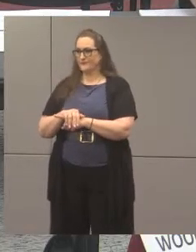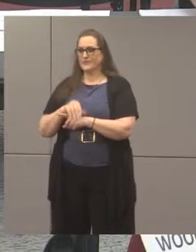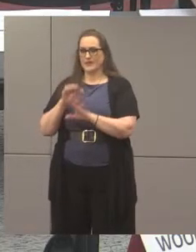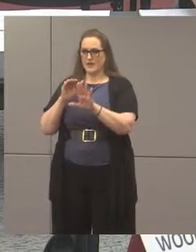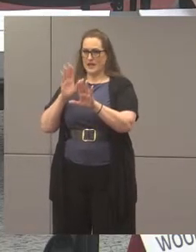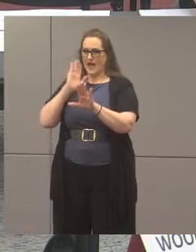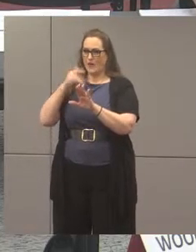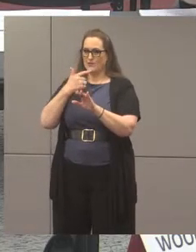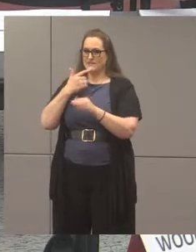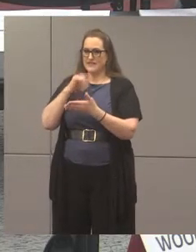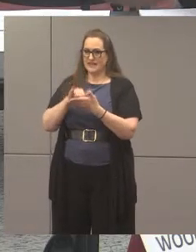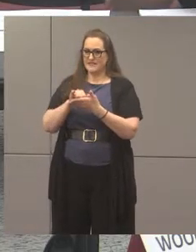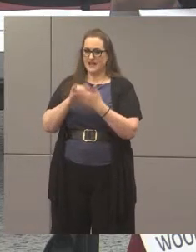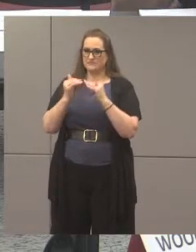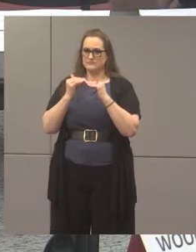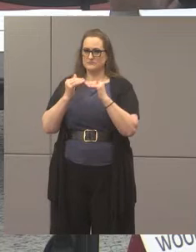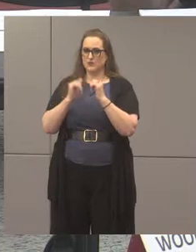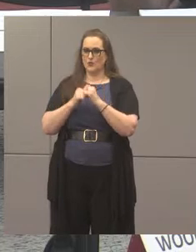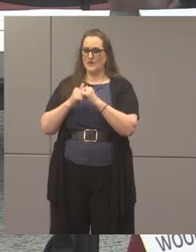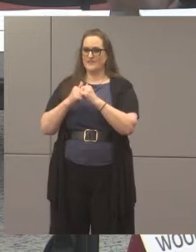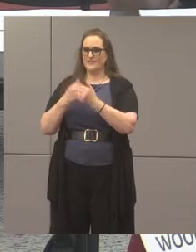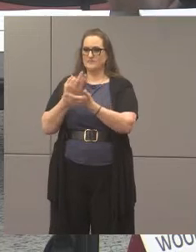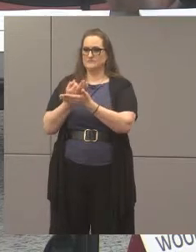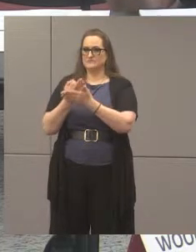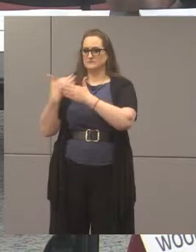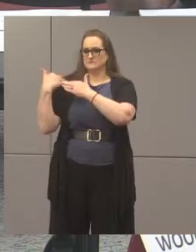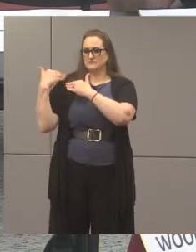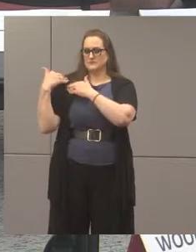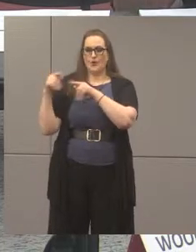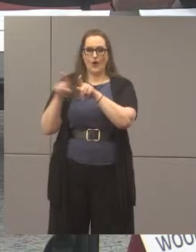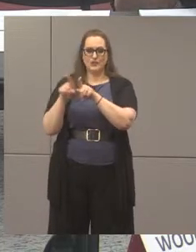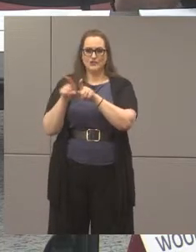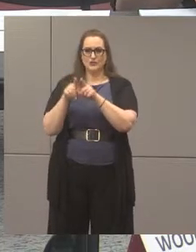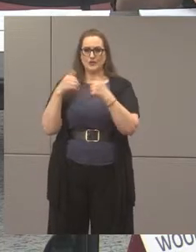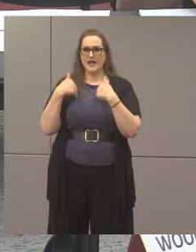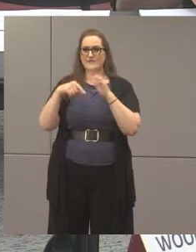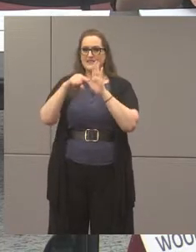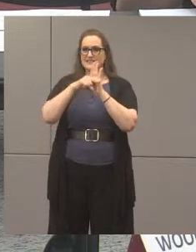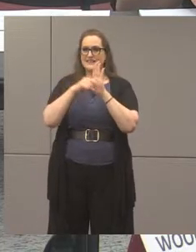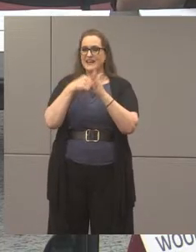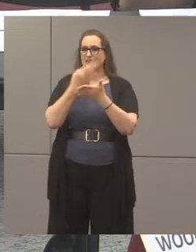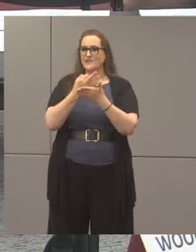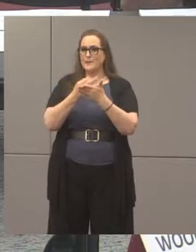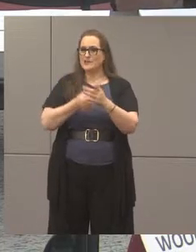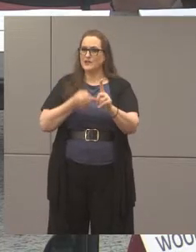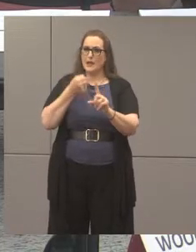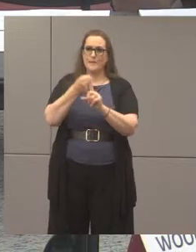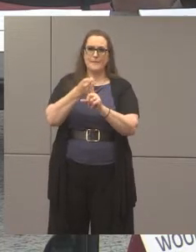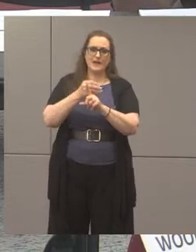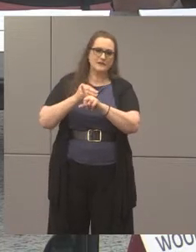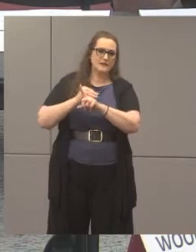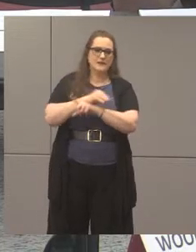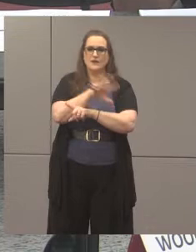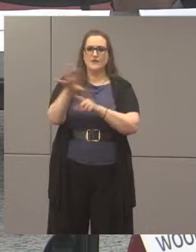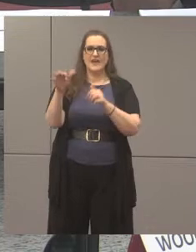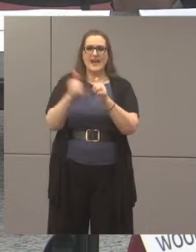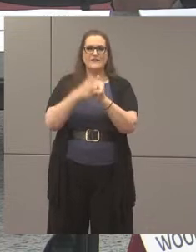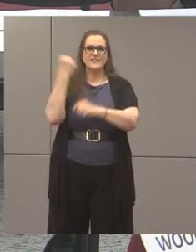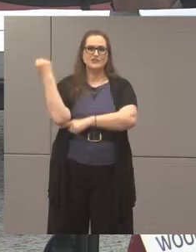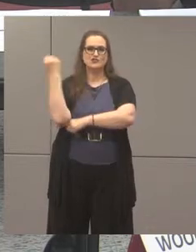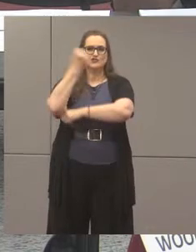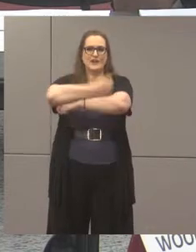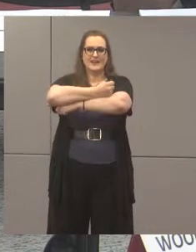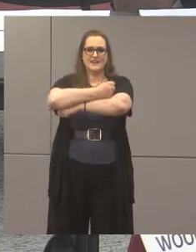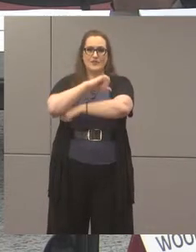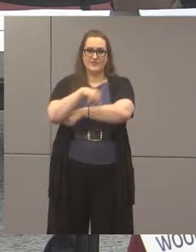And I would say, in line with the fiduciary responsibility, there's also the negative financial impact of everything shutting down